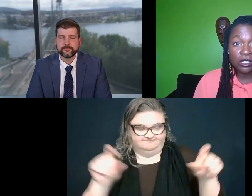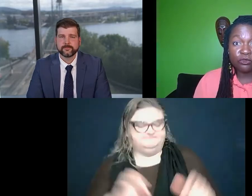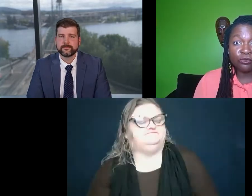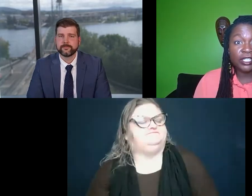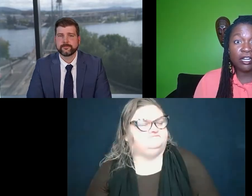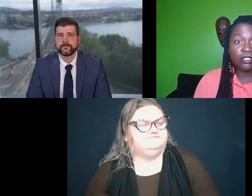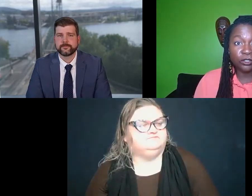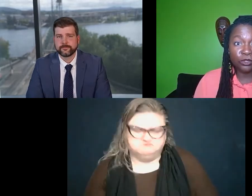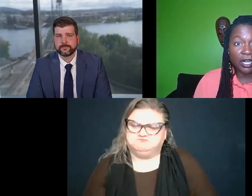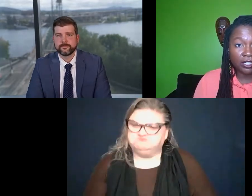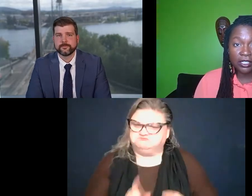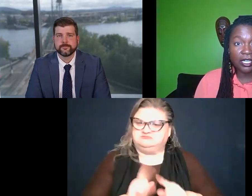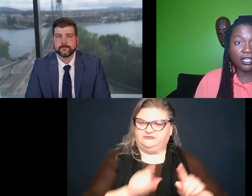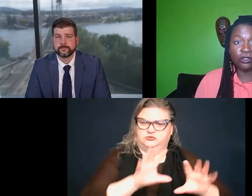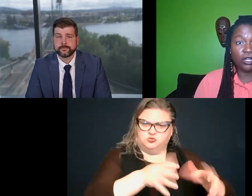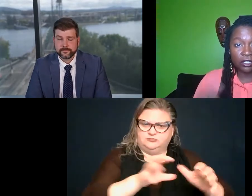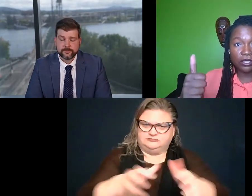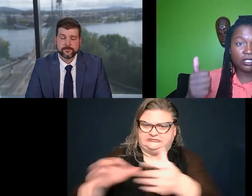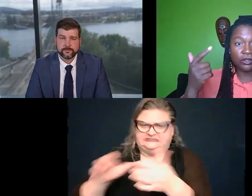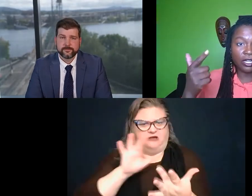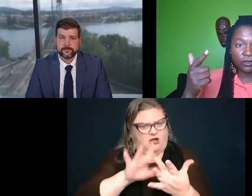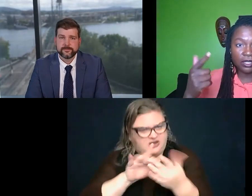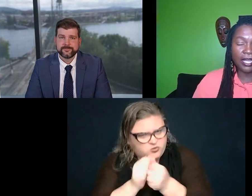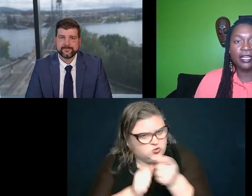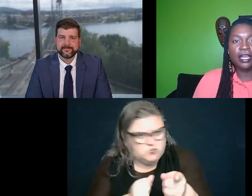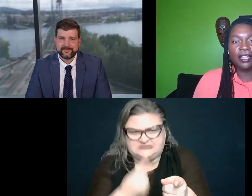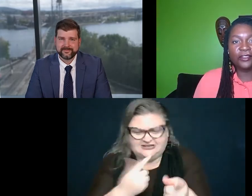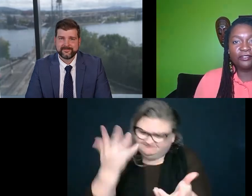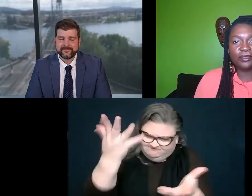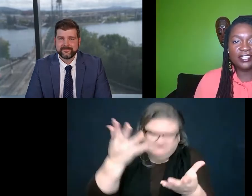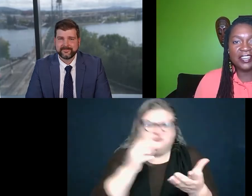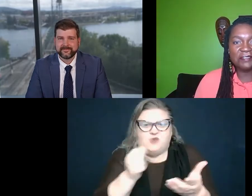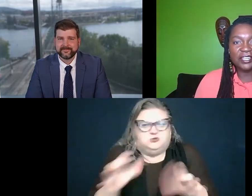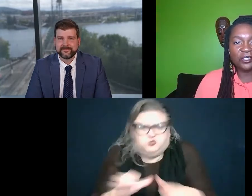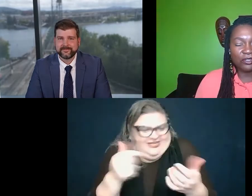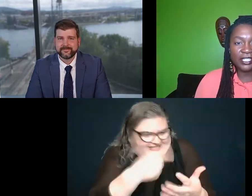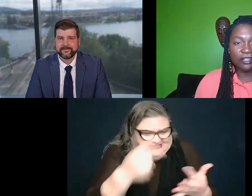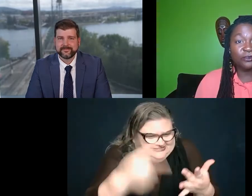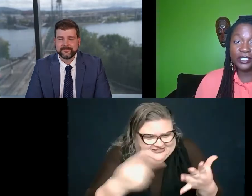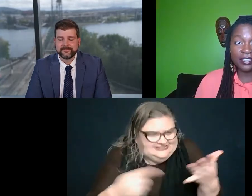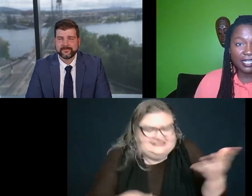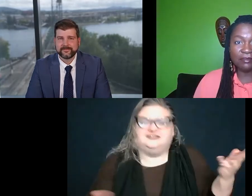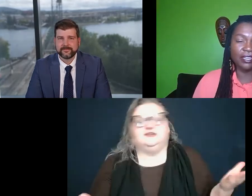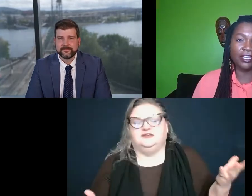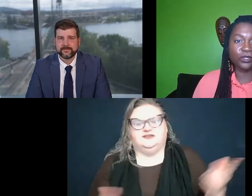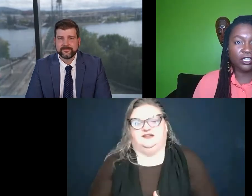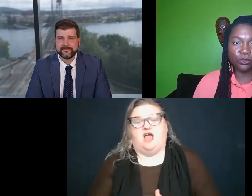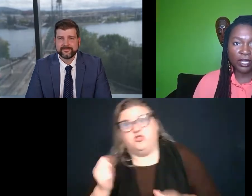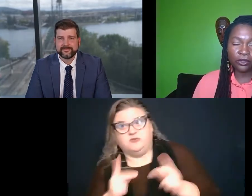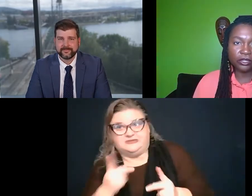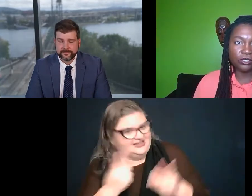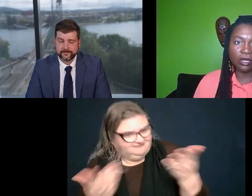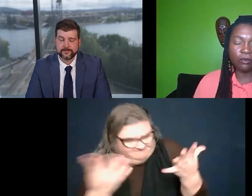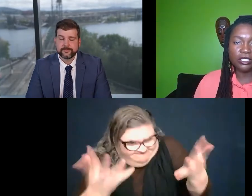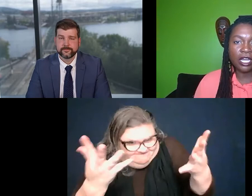various constituencies who've reached out to you directly to say, you know, you're not doing this, but you're not doing that. There are folks in other parts of town who are saying the same thing. Here's